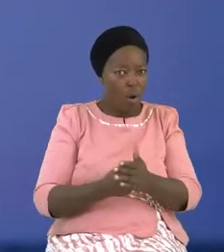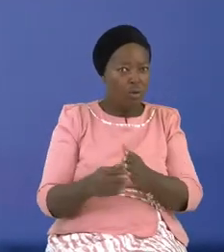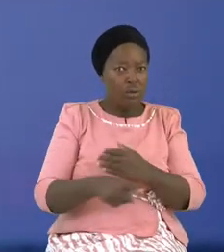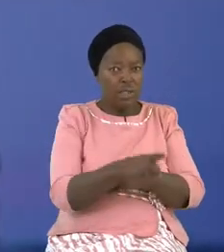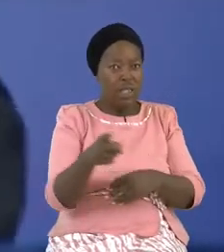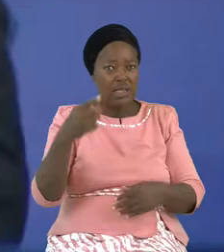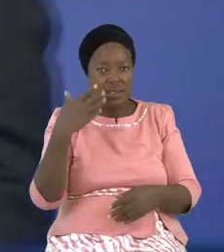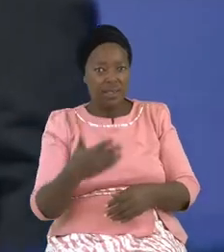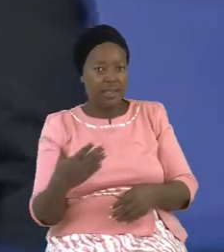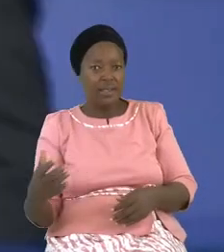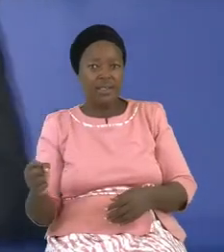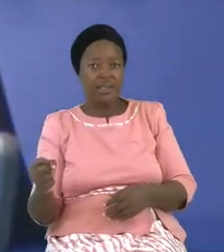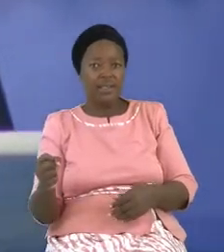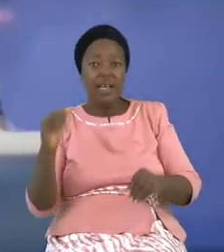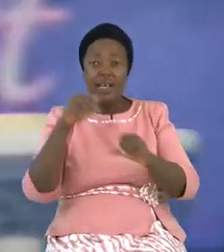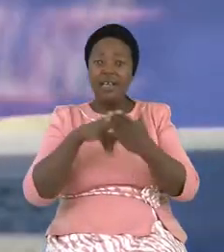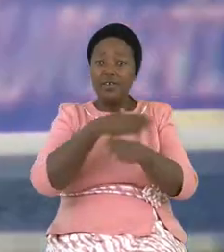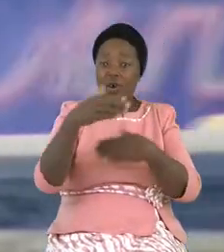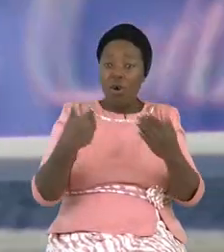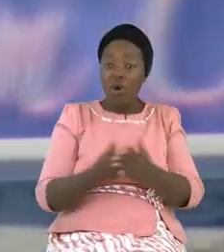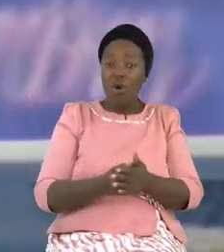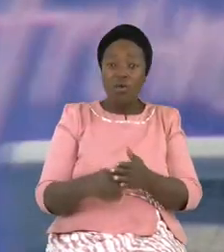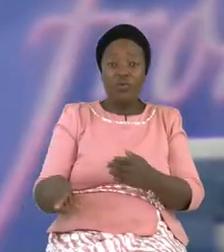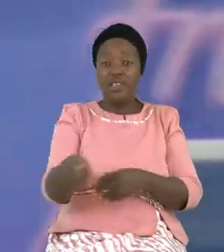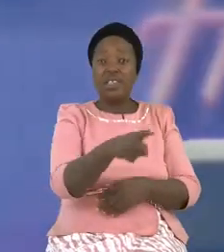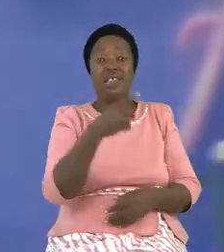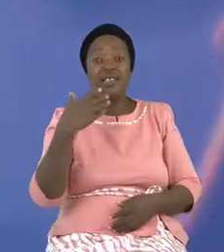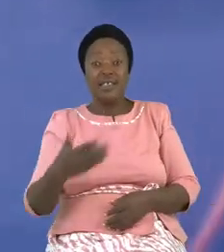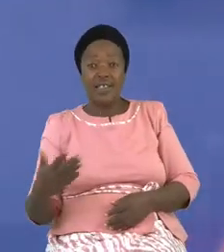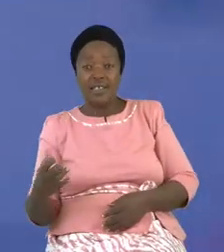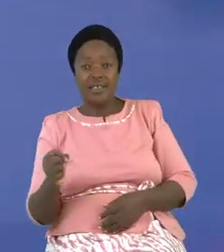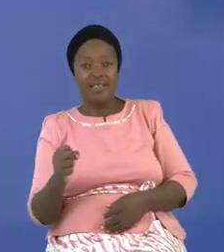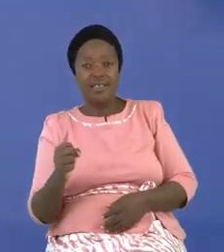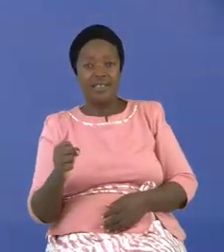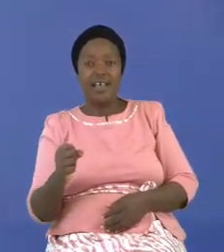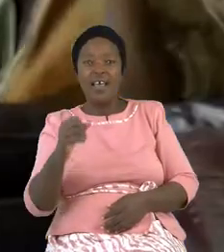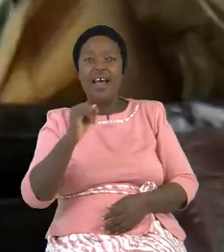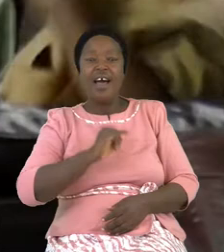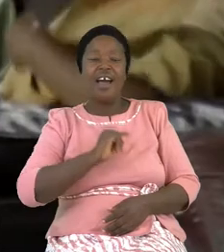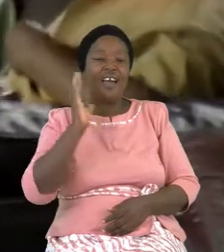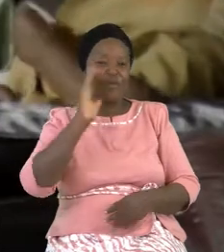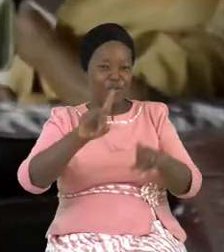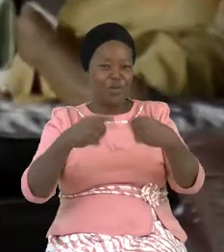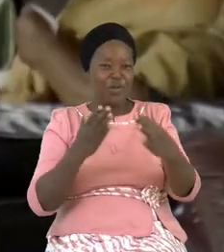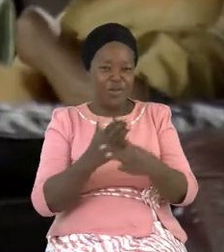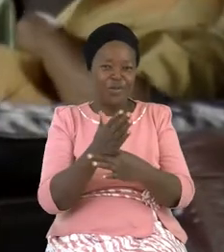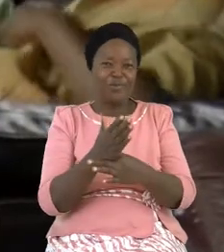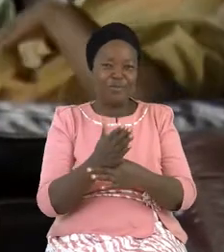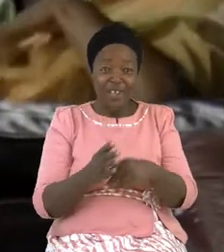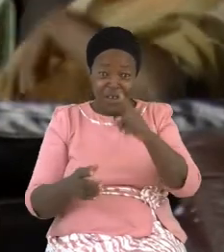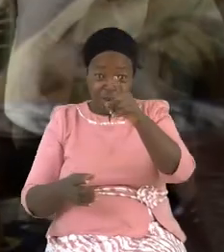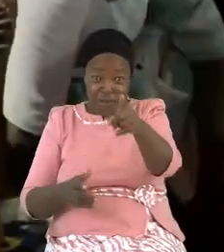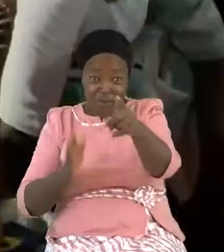things. In all these things, I will go through. You will go